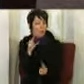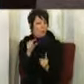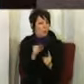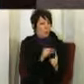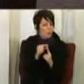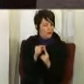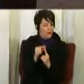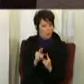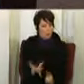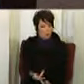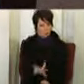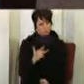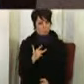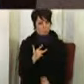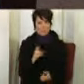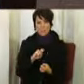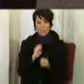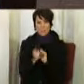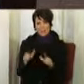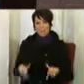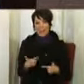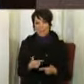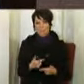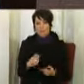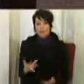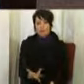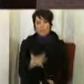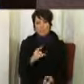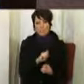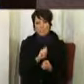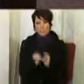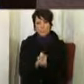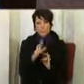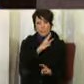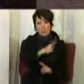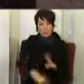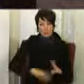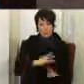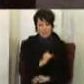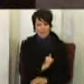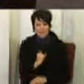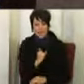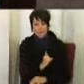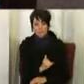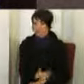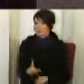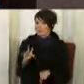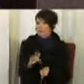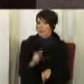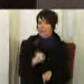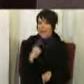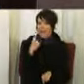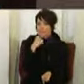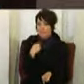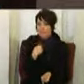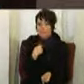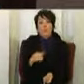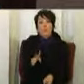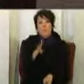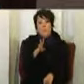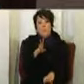and transform this world. And now, loving and gracious one, I pray that you would touch my lips of clay, mold them into the words that need to be spoken this